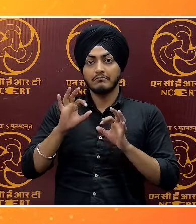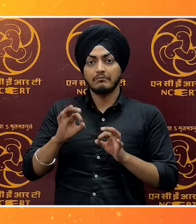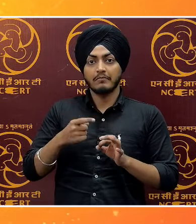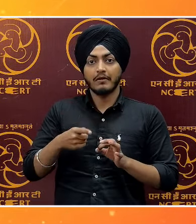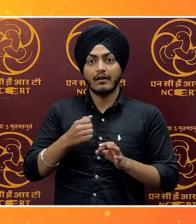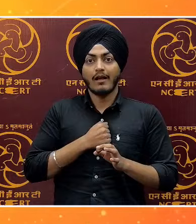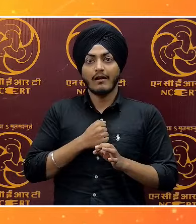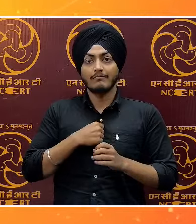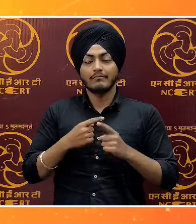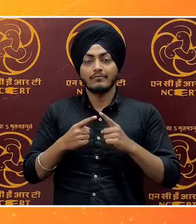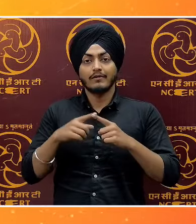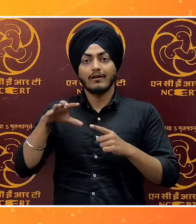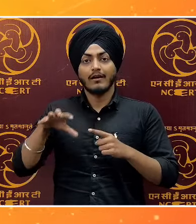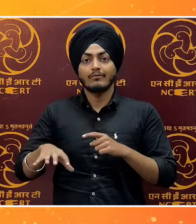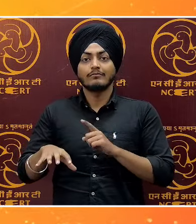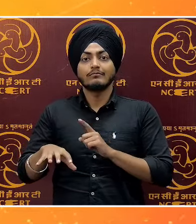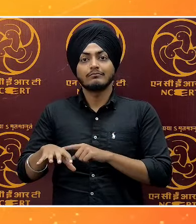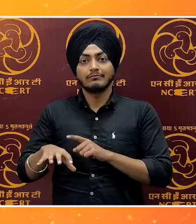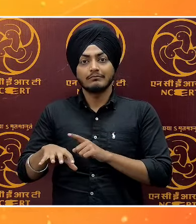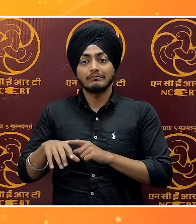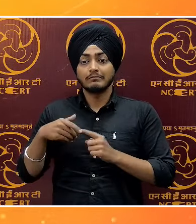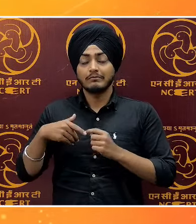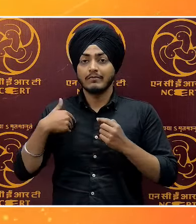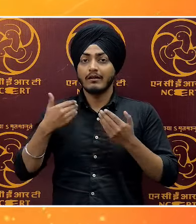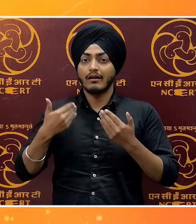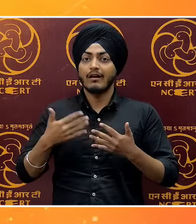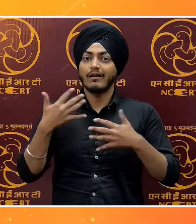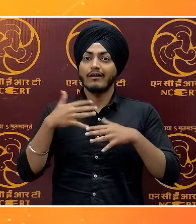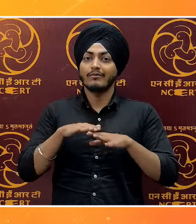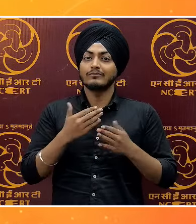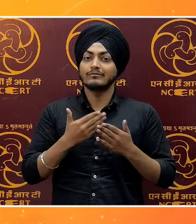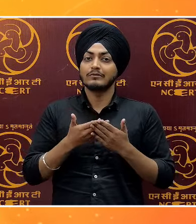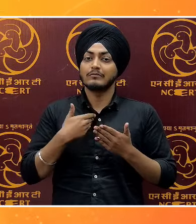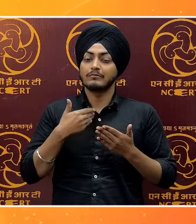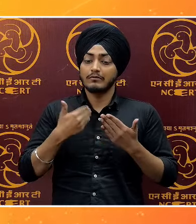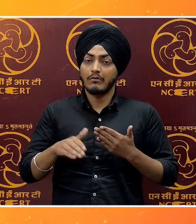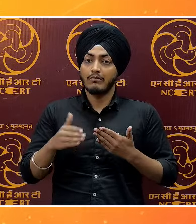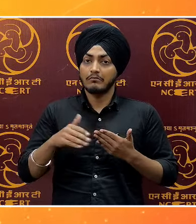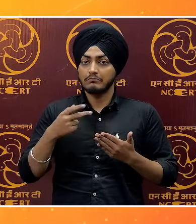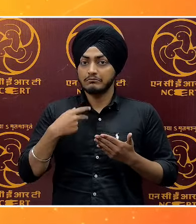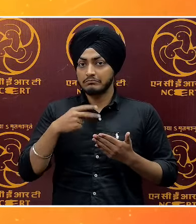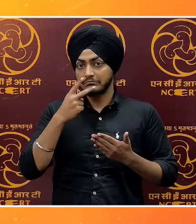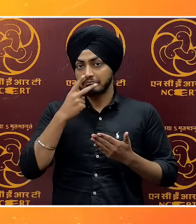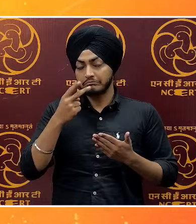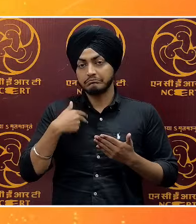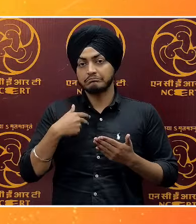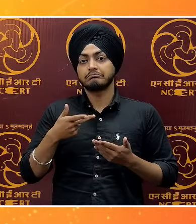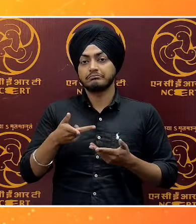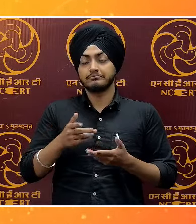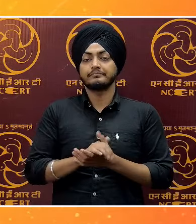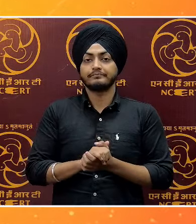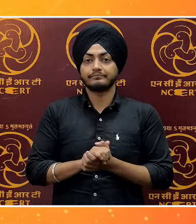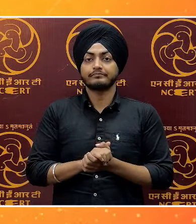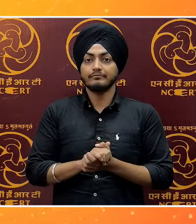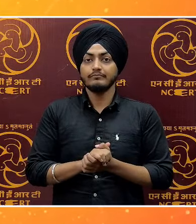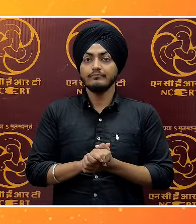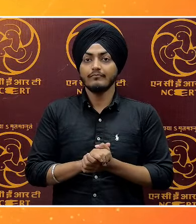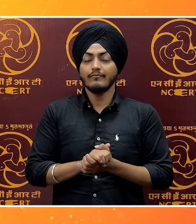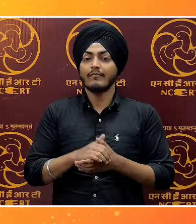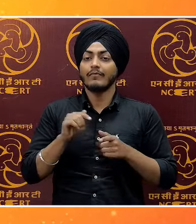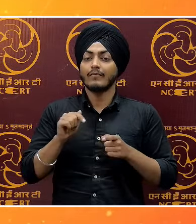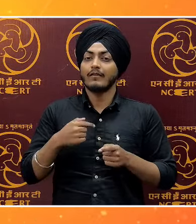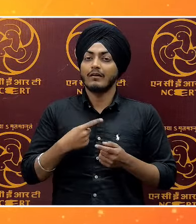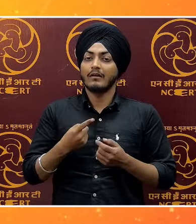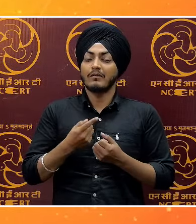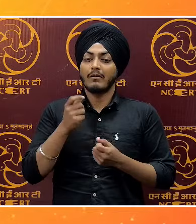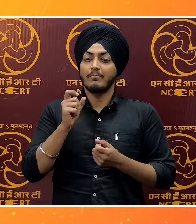how it can be explained in an inclusive classroom setting, this is something we are going to witness in the session today. I'm sure you must be having a